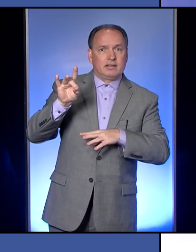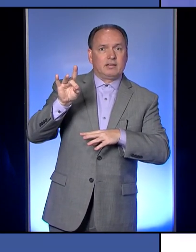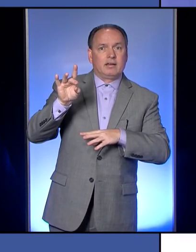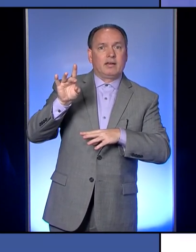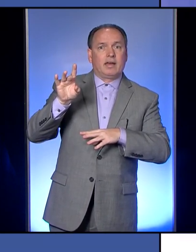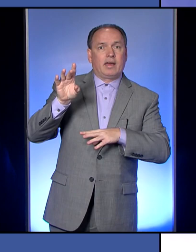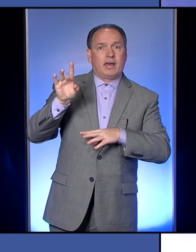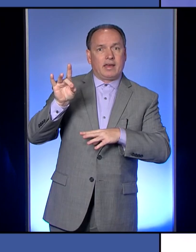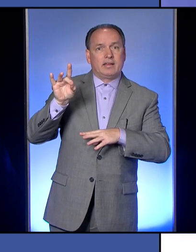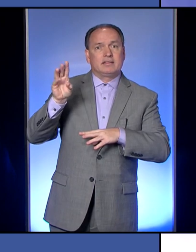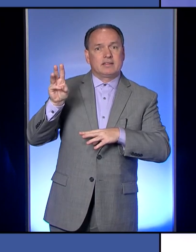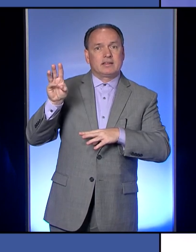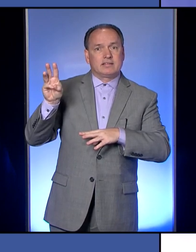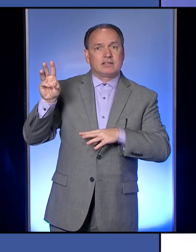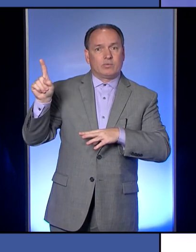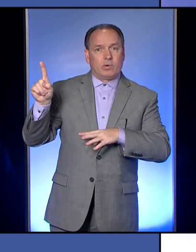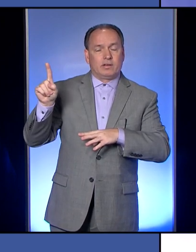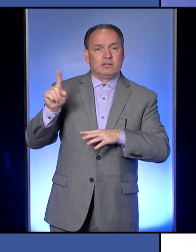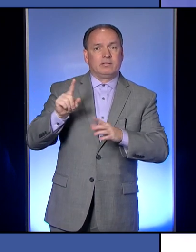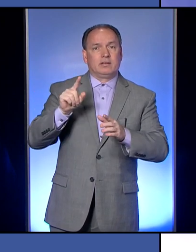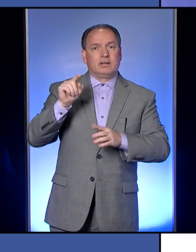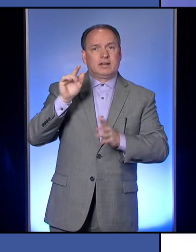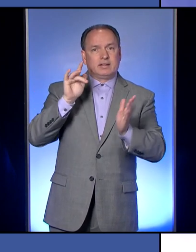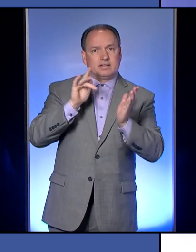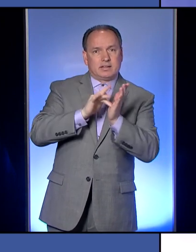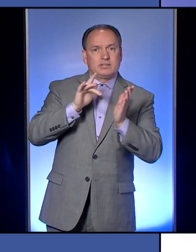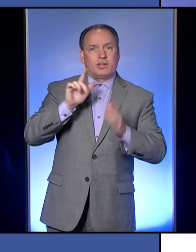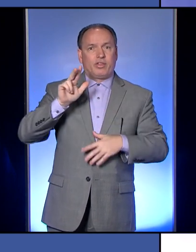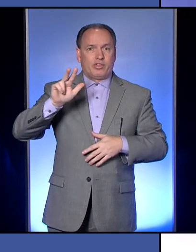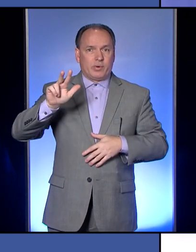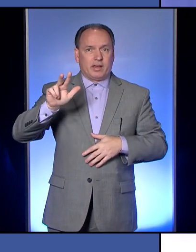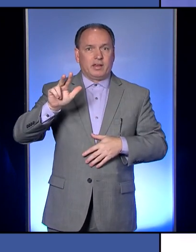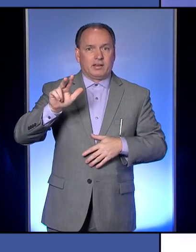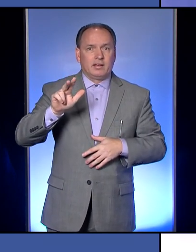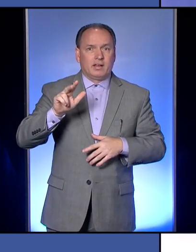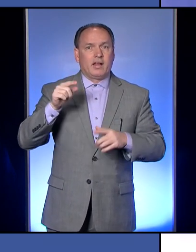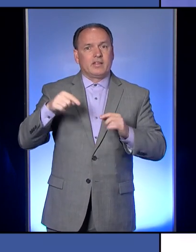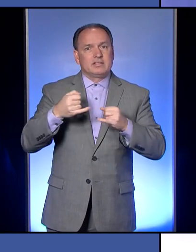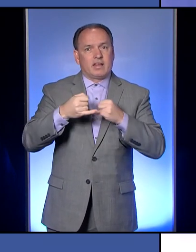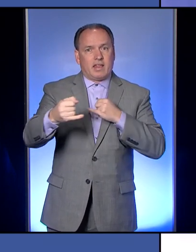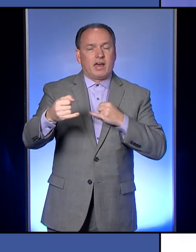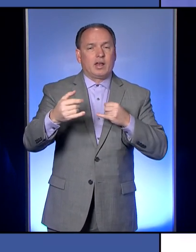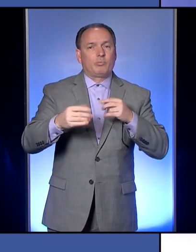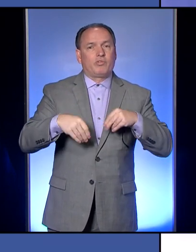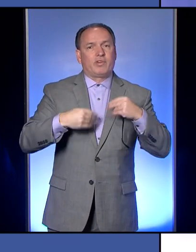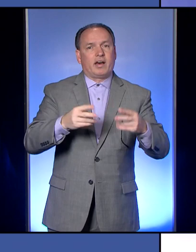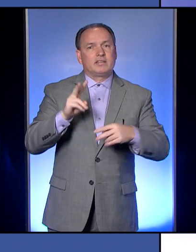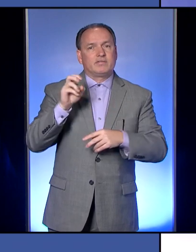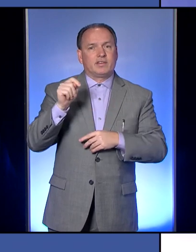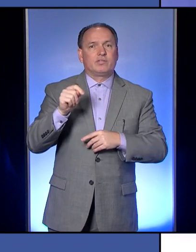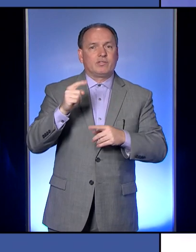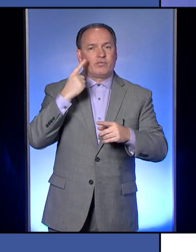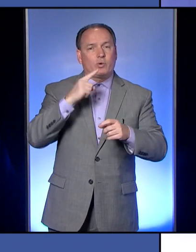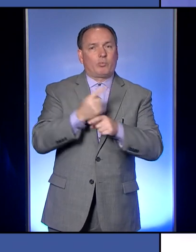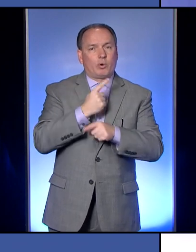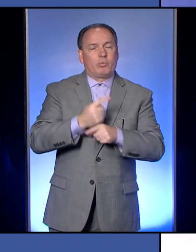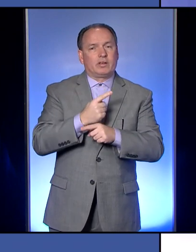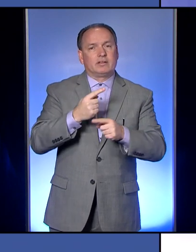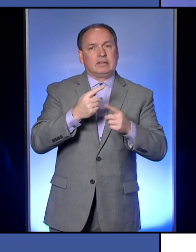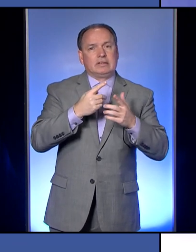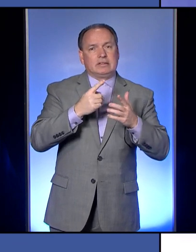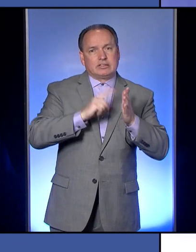814-868-8661 and press 3 for our Ask a Nurse line. This line provides our veterans with appropriate screening and